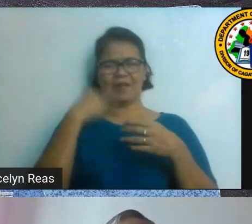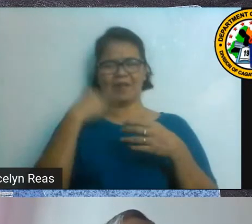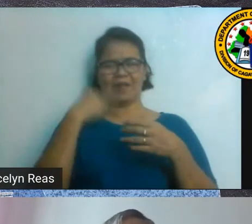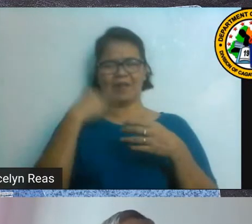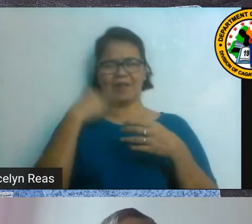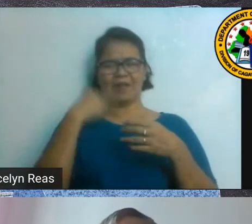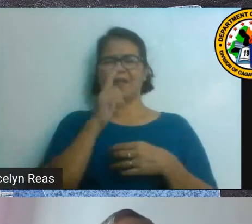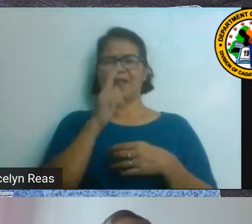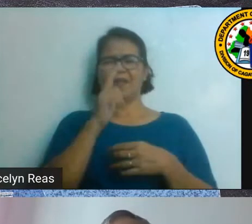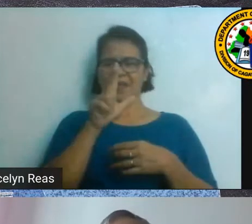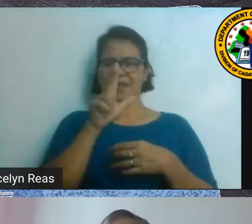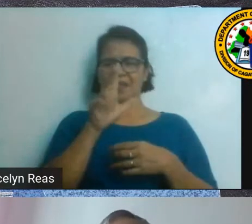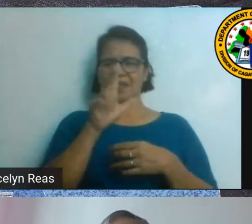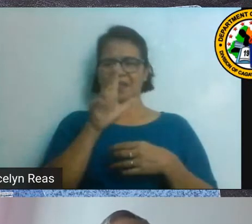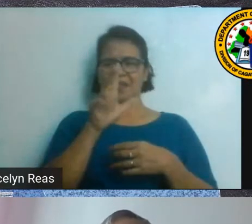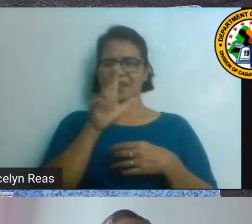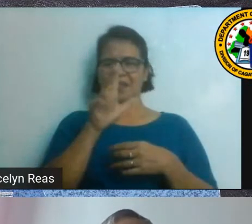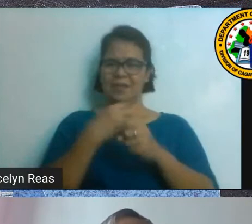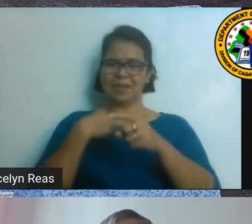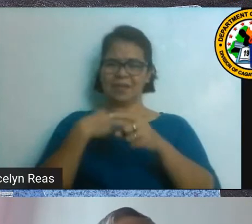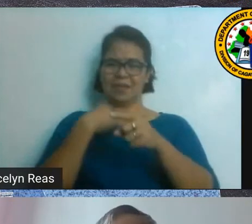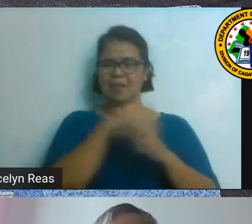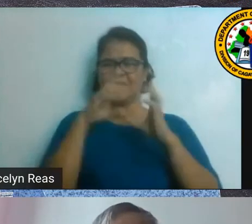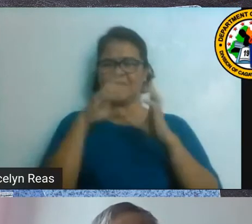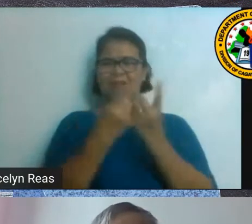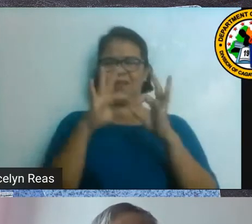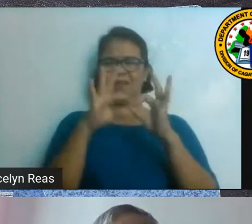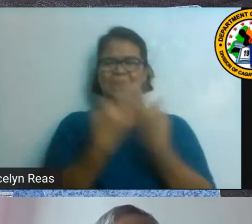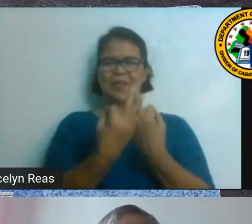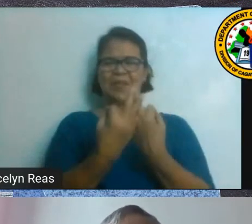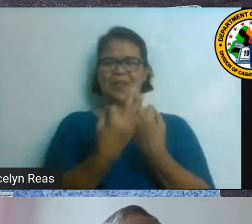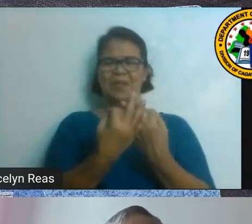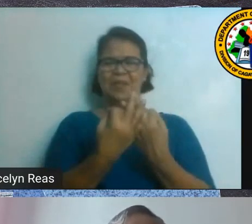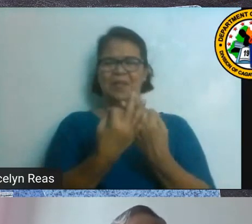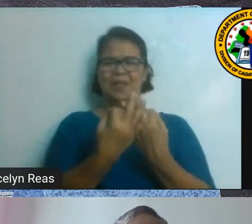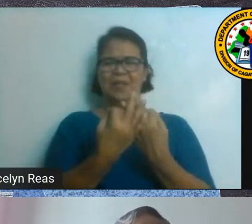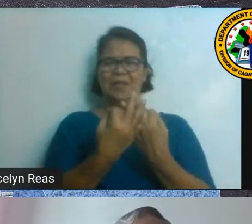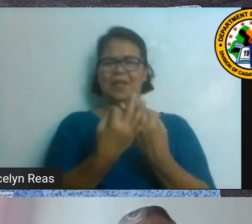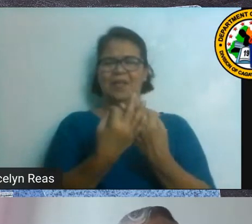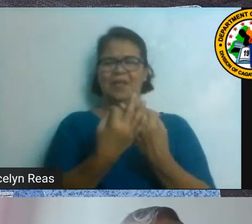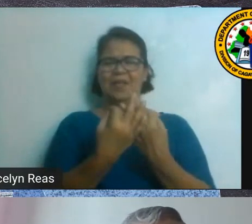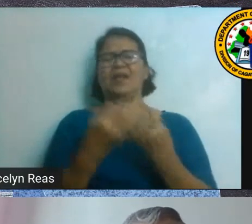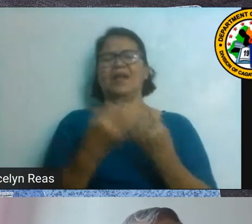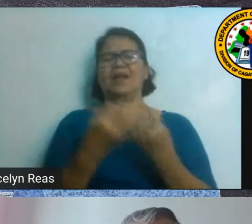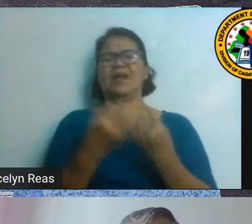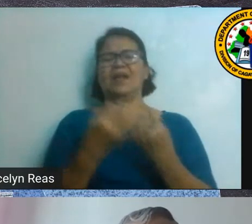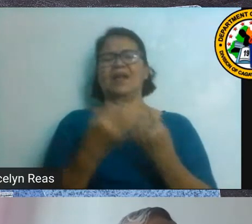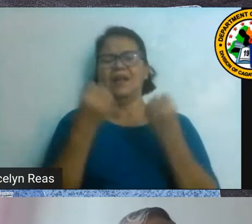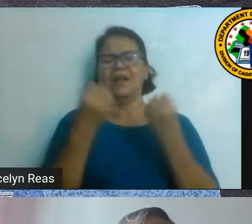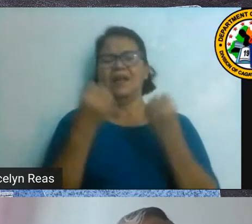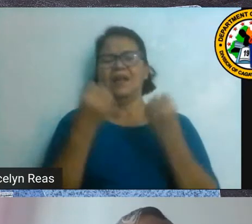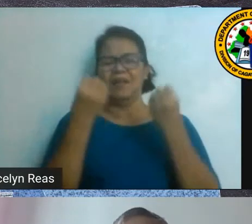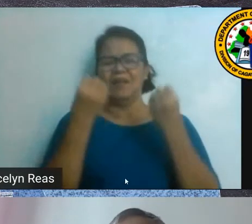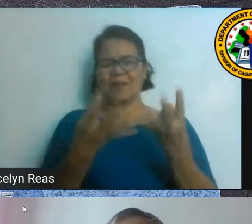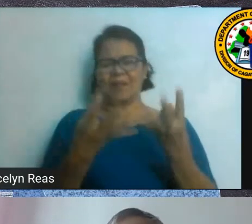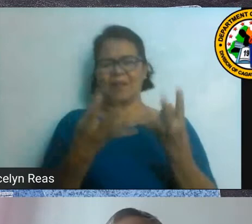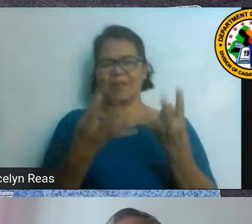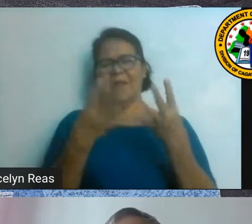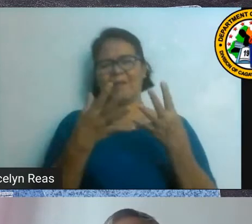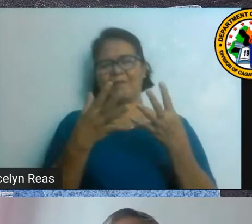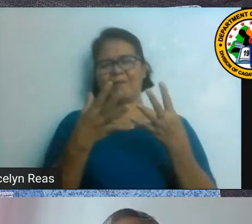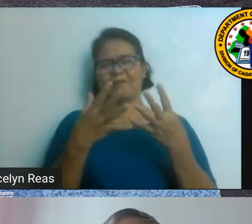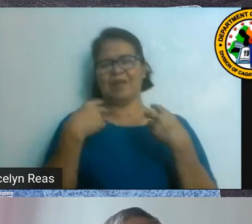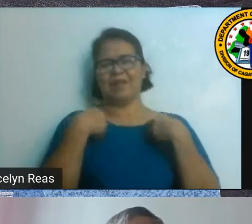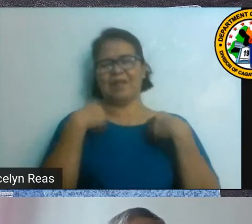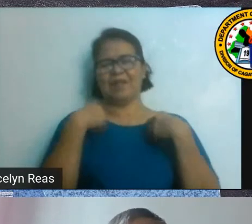more fellow teachers and school officials who are highly committed, who would always find a way to make sure that learning is going